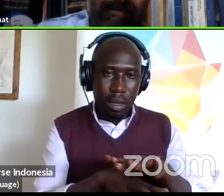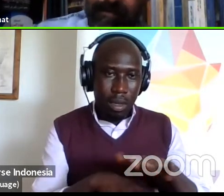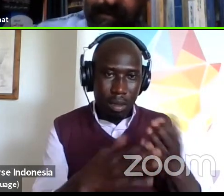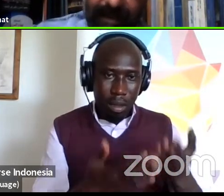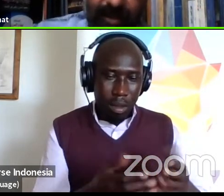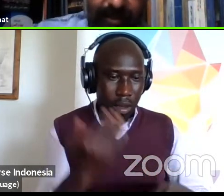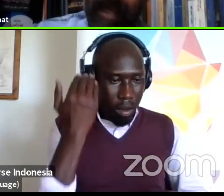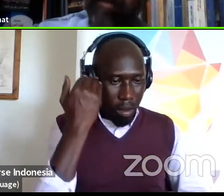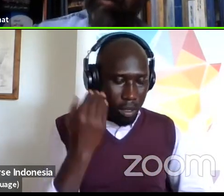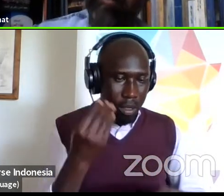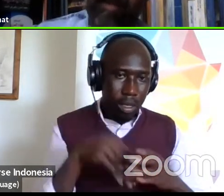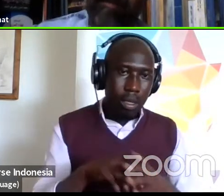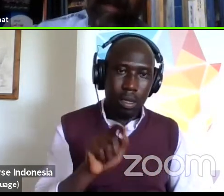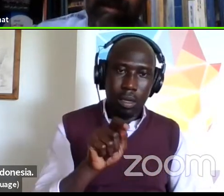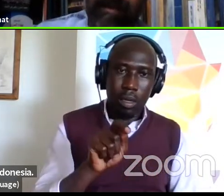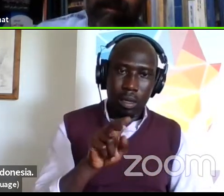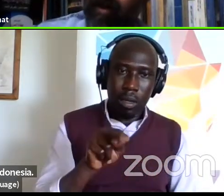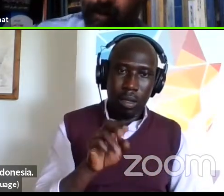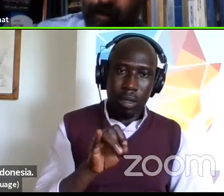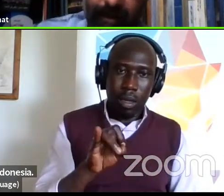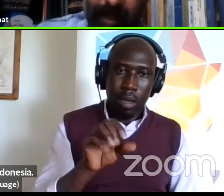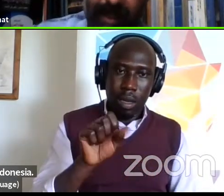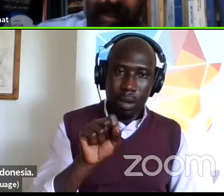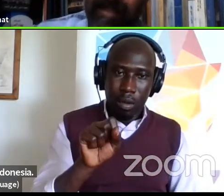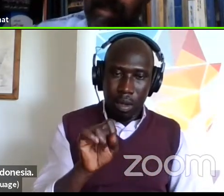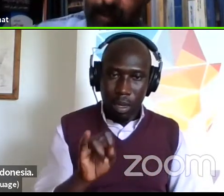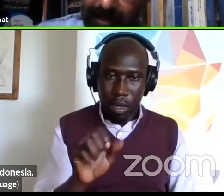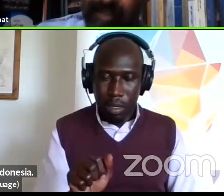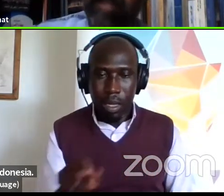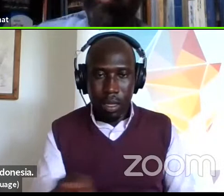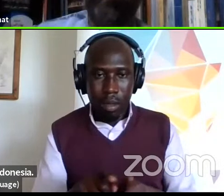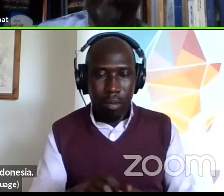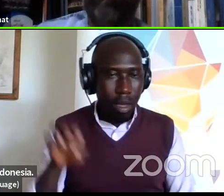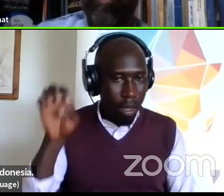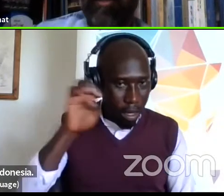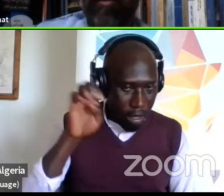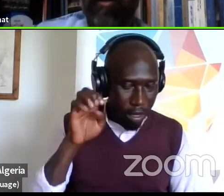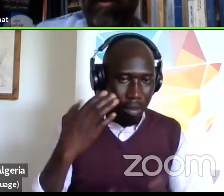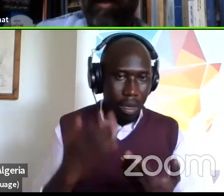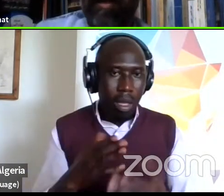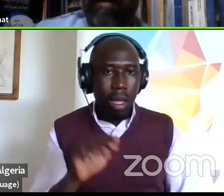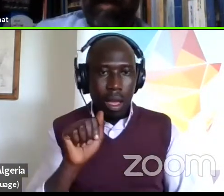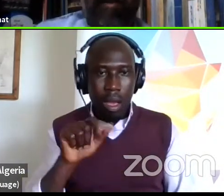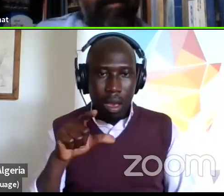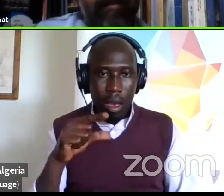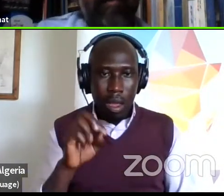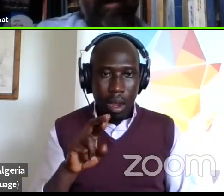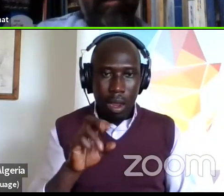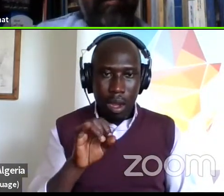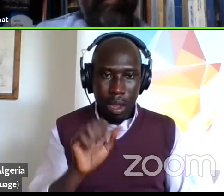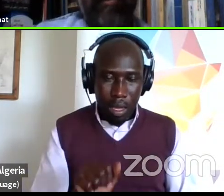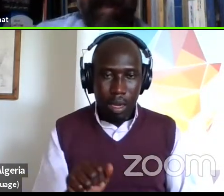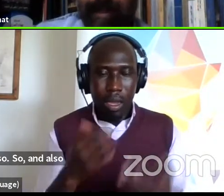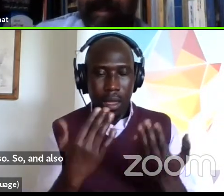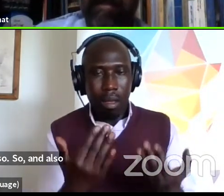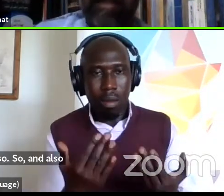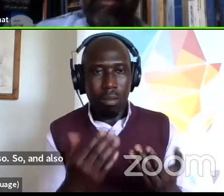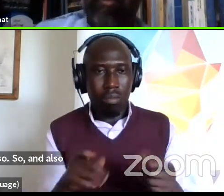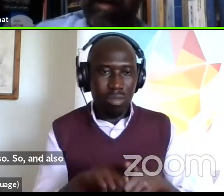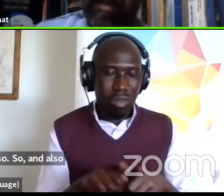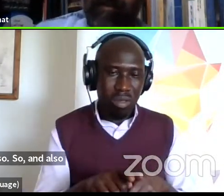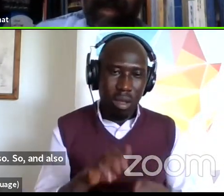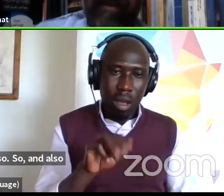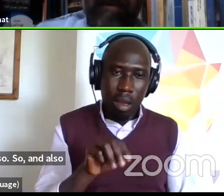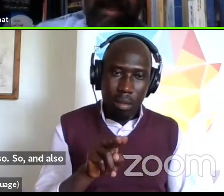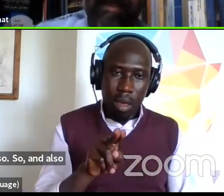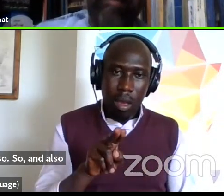Egypt, Sudan also have, and Morocco, I think Algeria also. So, and also Mauritania.